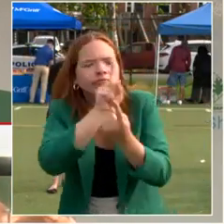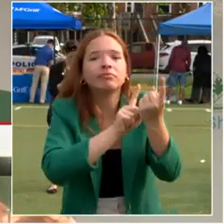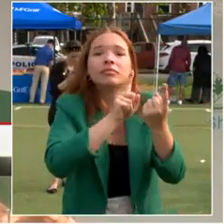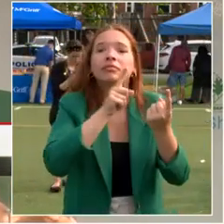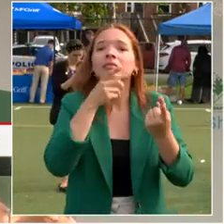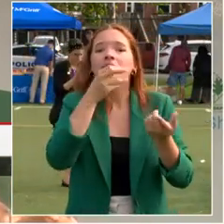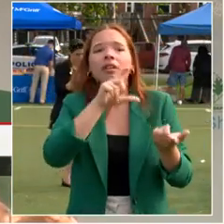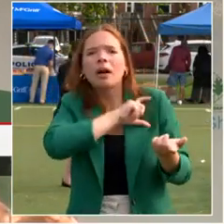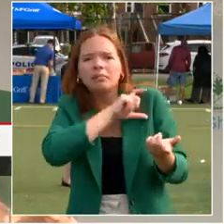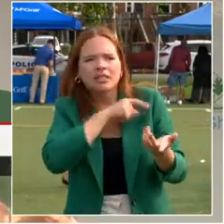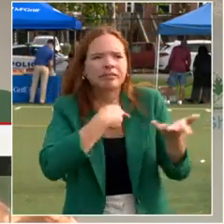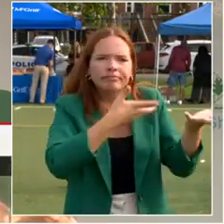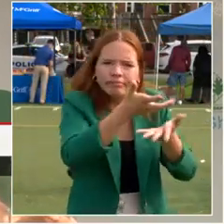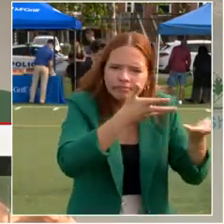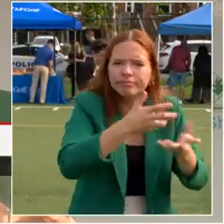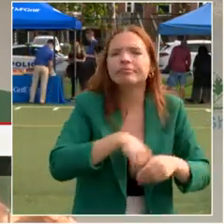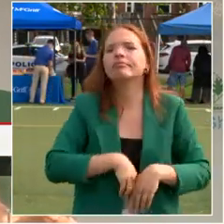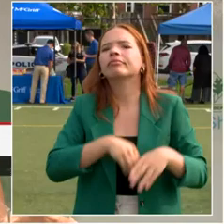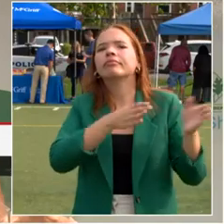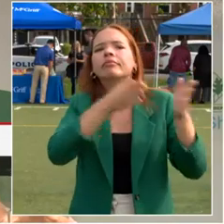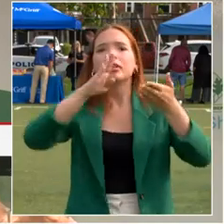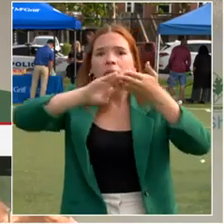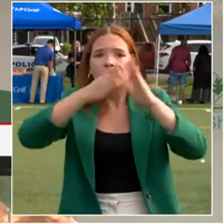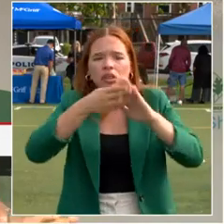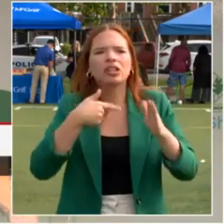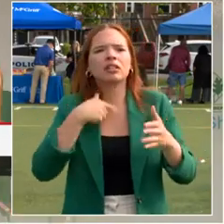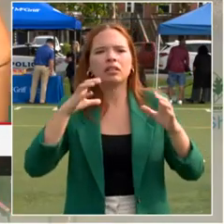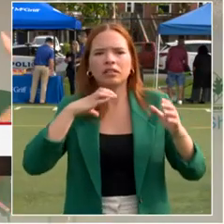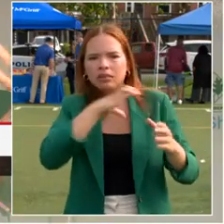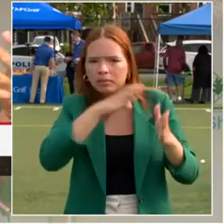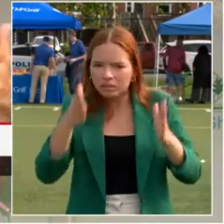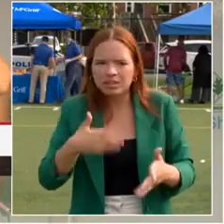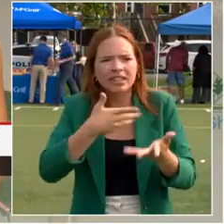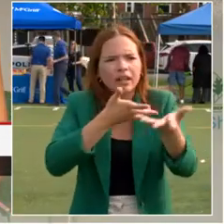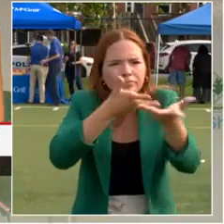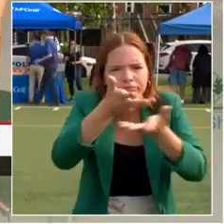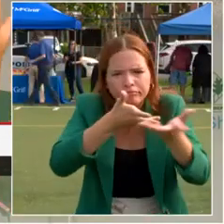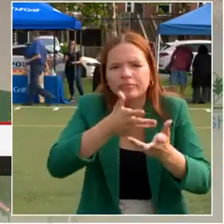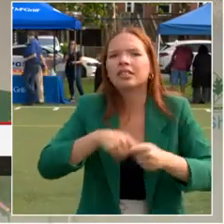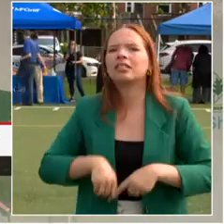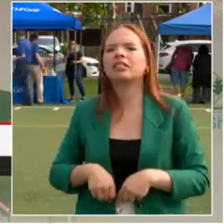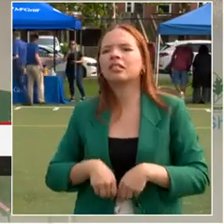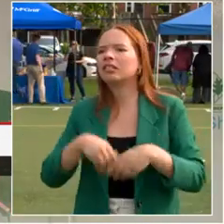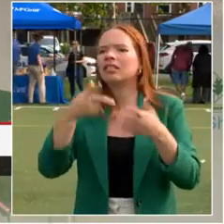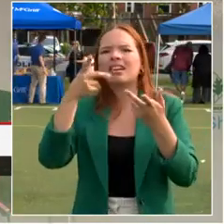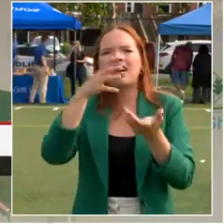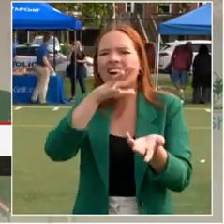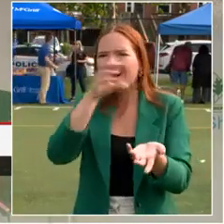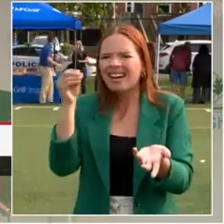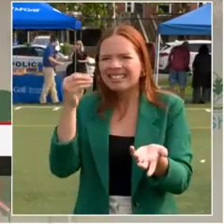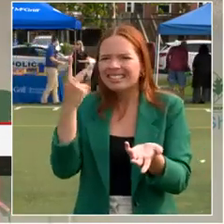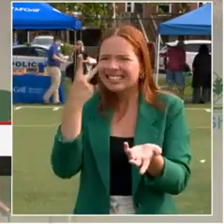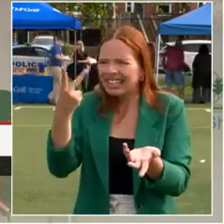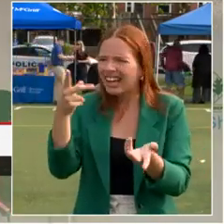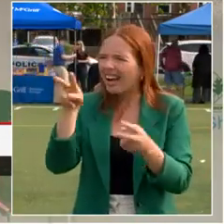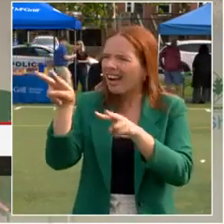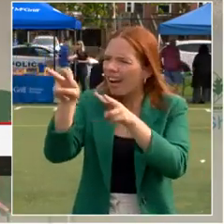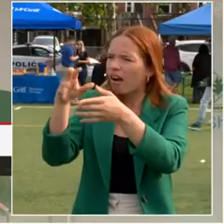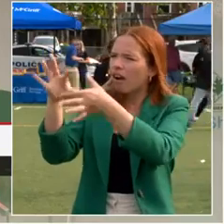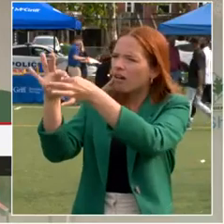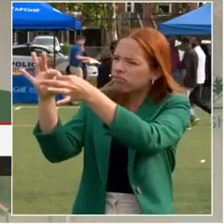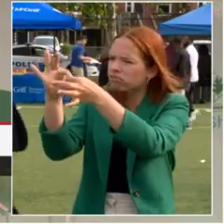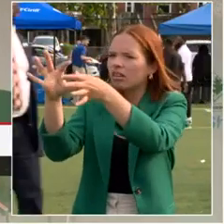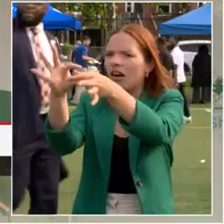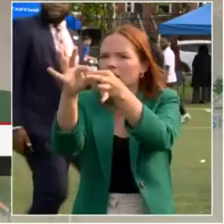it was really moving to me and instructive to me to see all of the relationships that our officers have